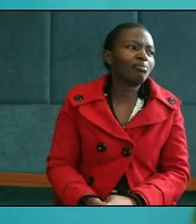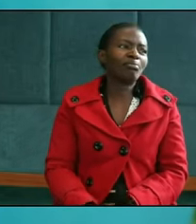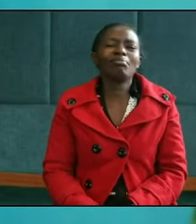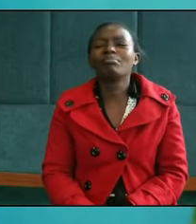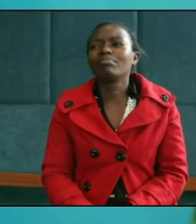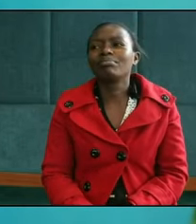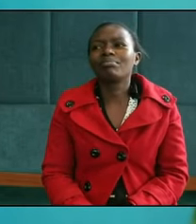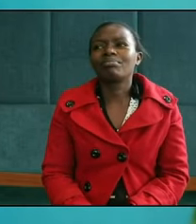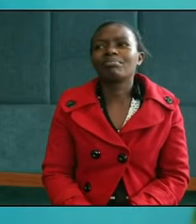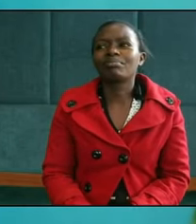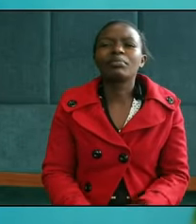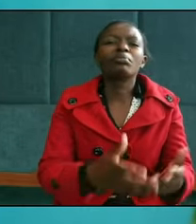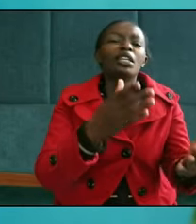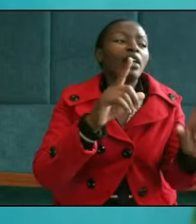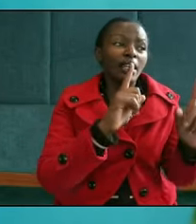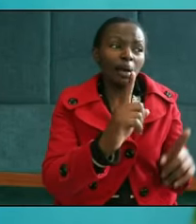It's a group we have in the church.